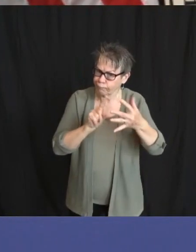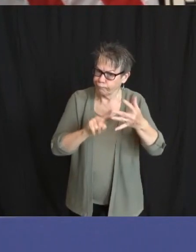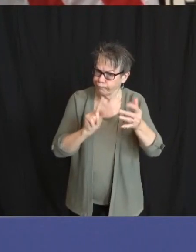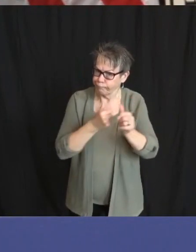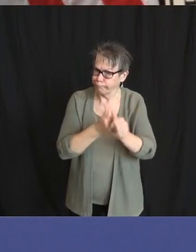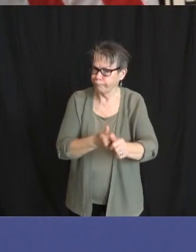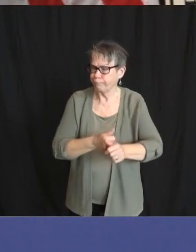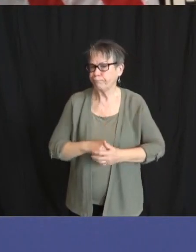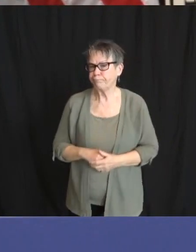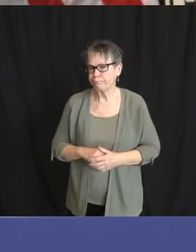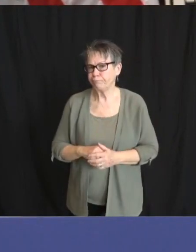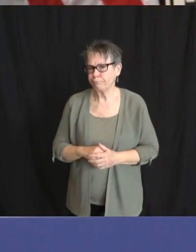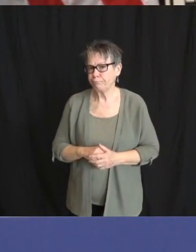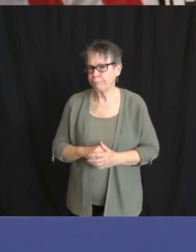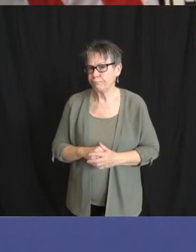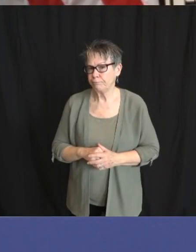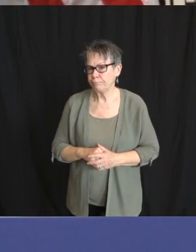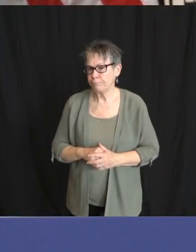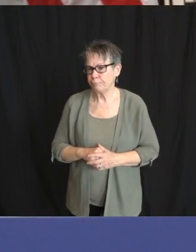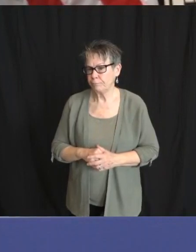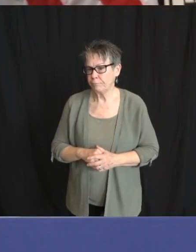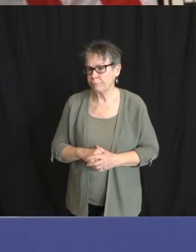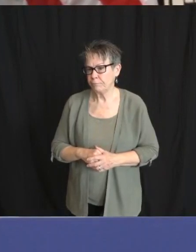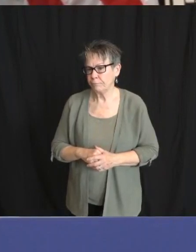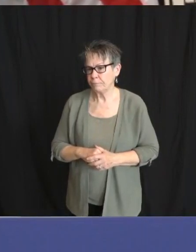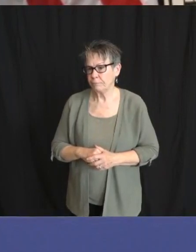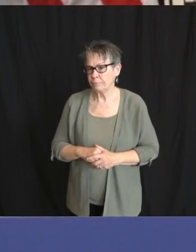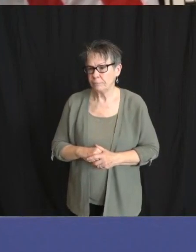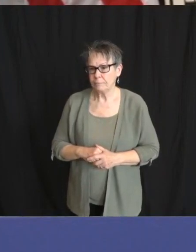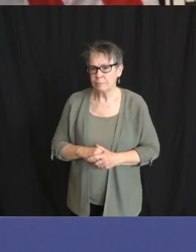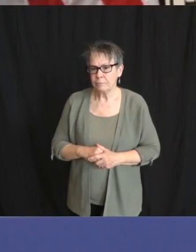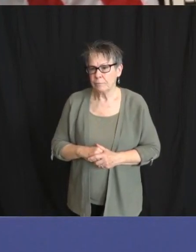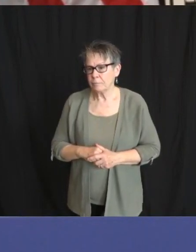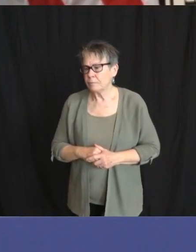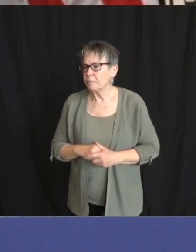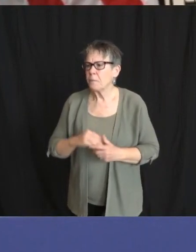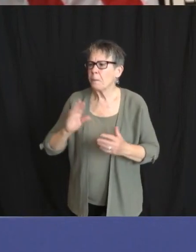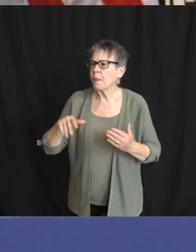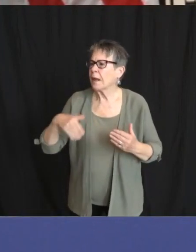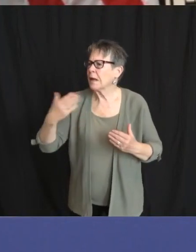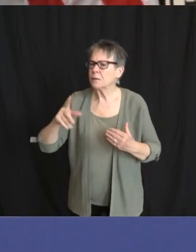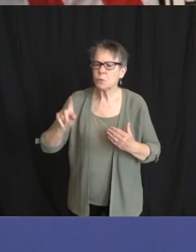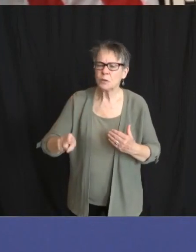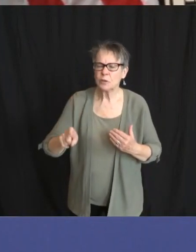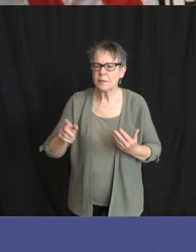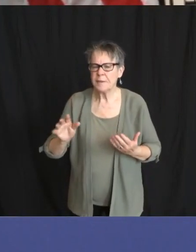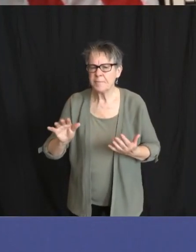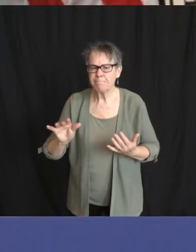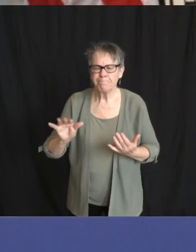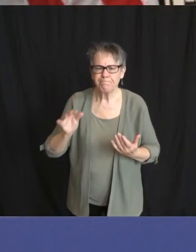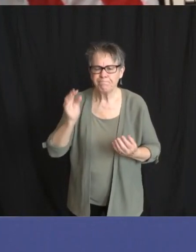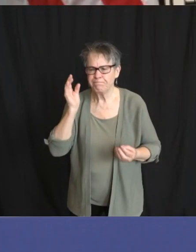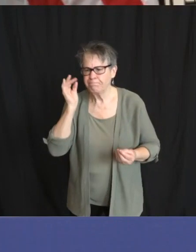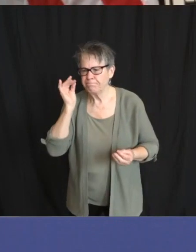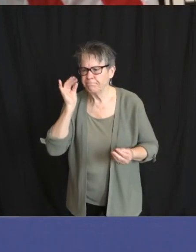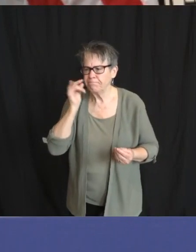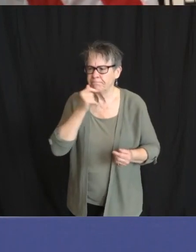You move back. You're messing with me here. Keeping you on your toes, Gov. Exactly. You're Governor, the only